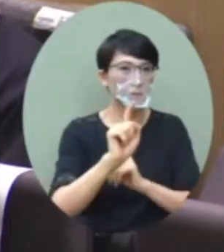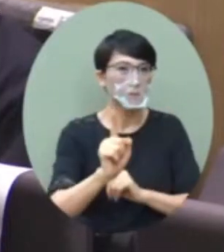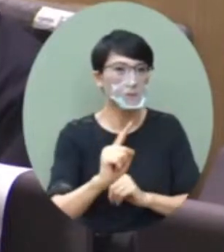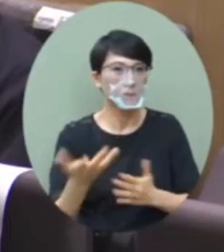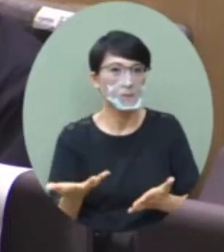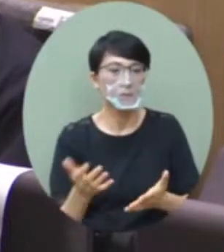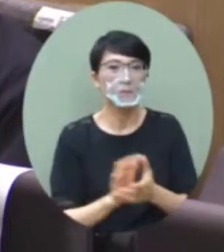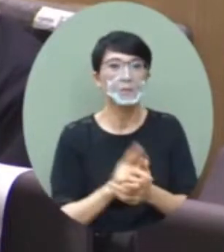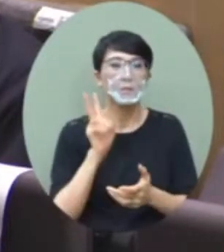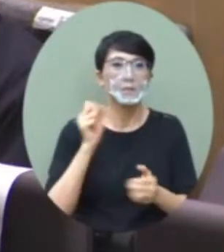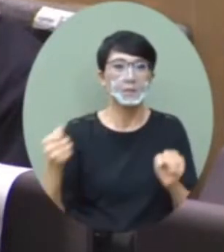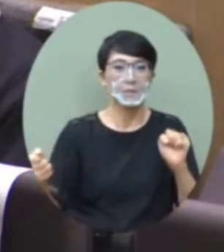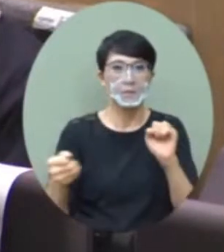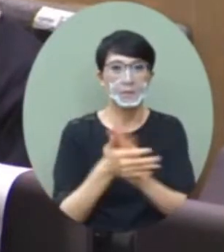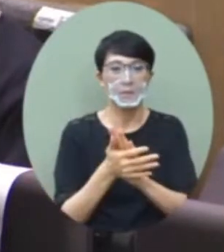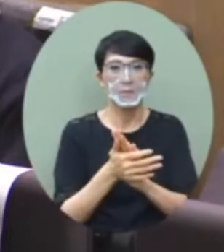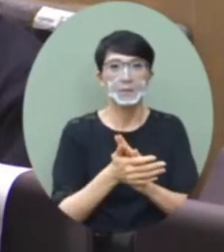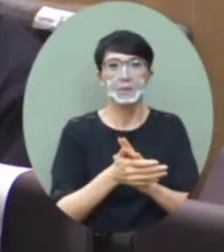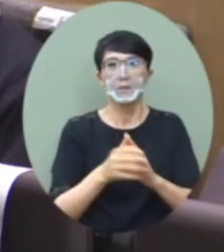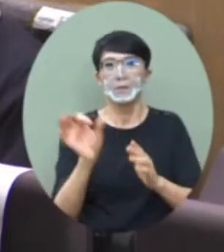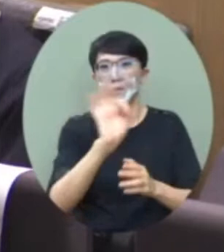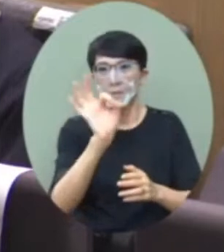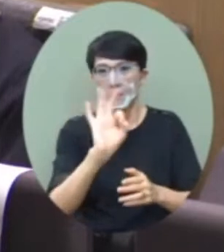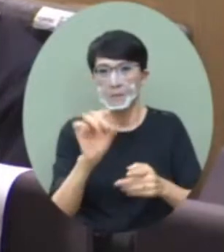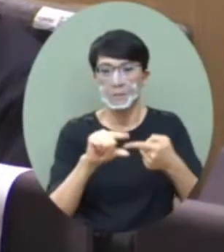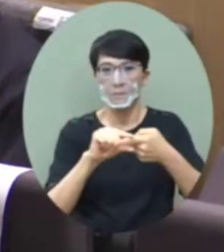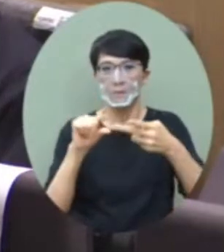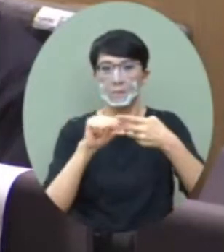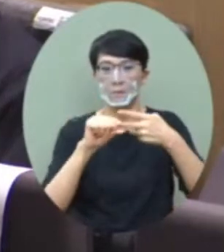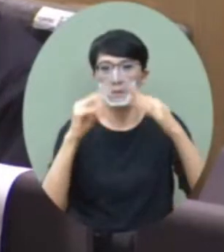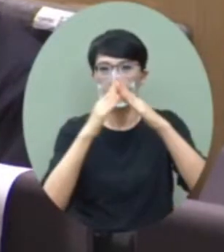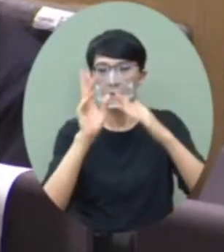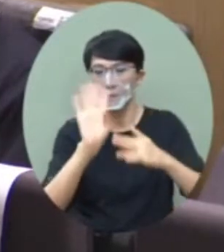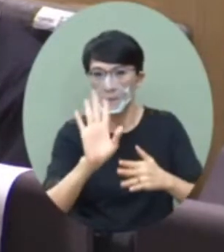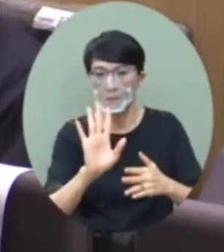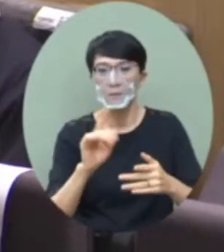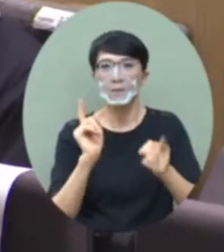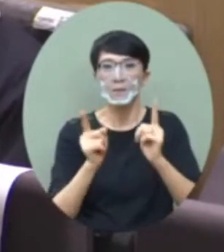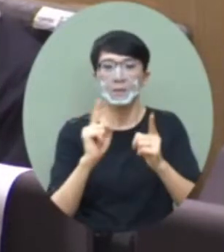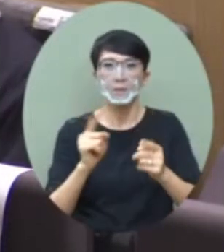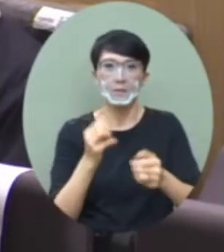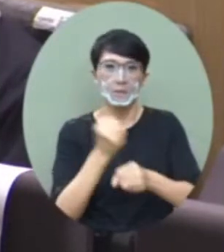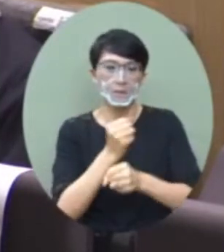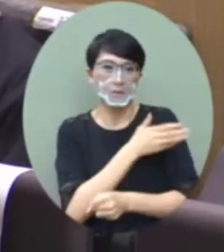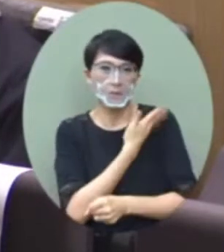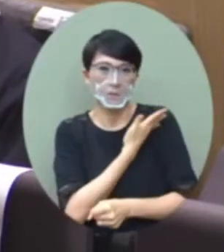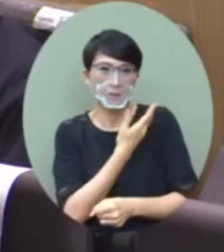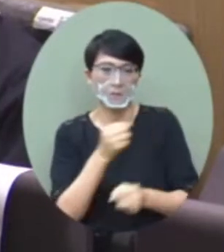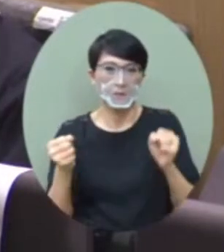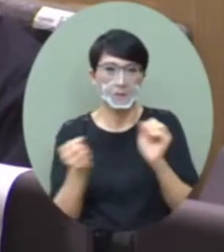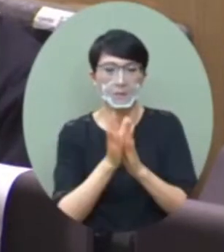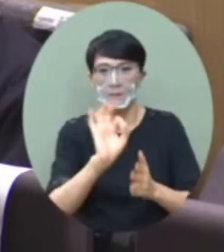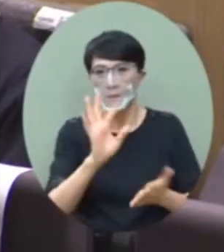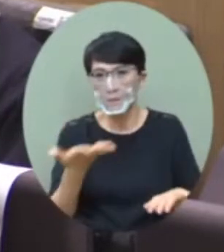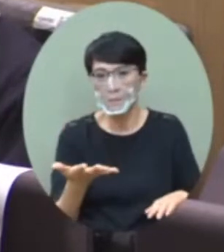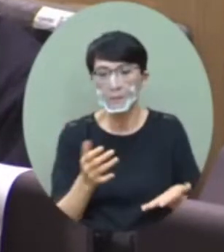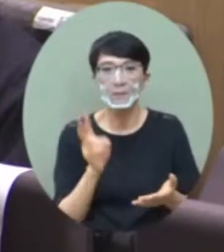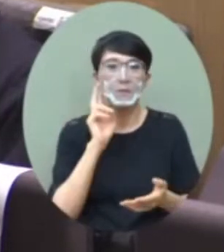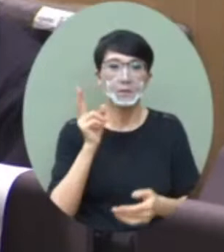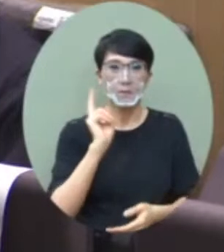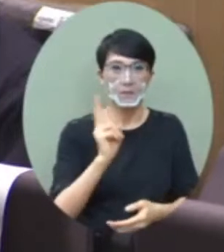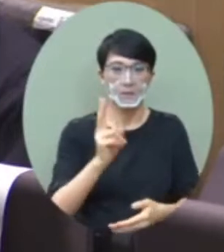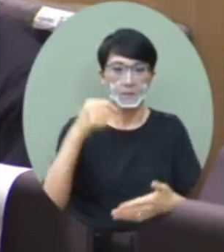away? And for mainland medical teams, since they're exempted from registration, they do not have a